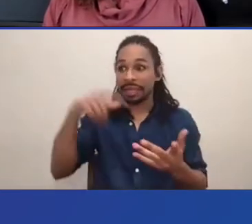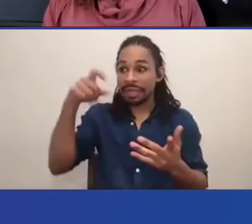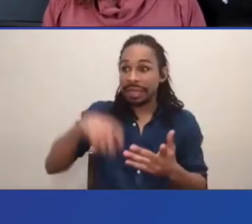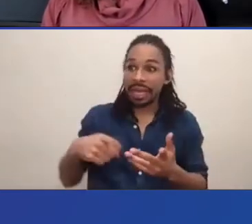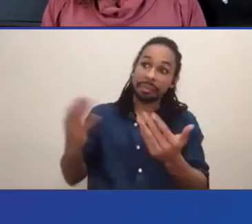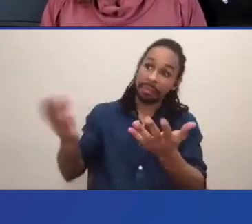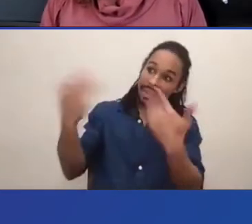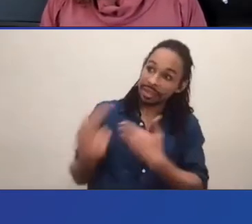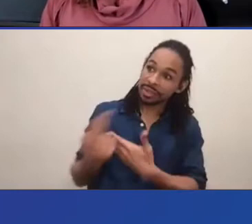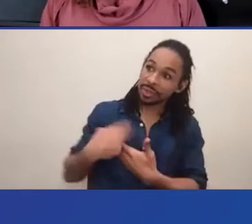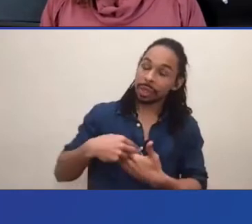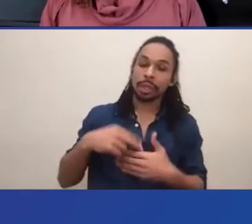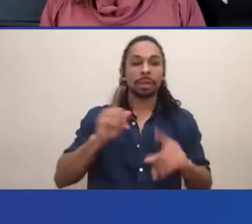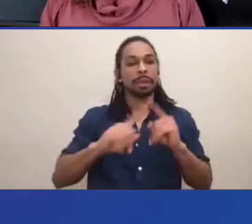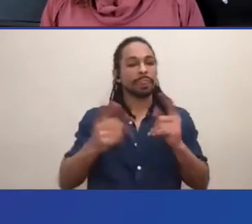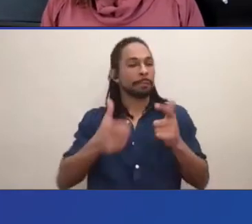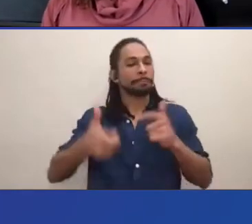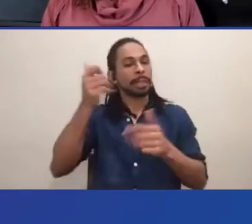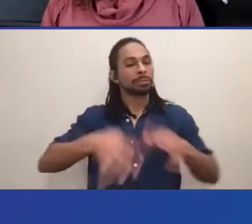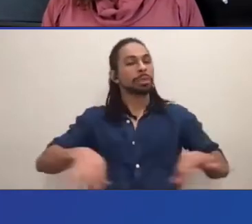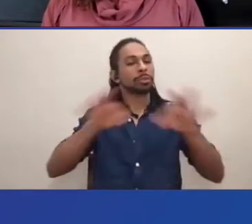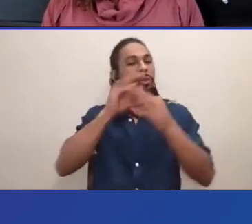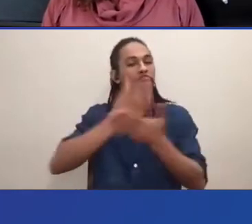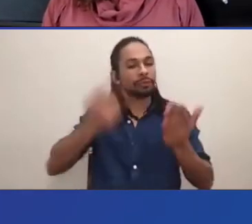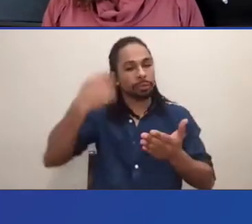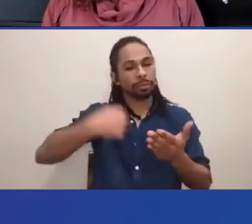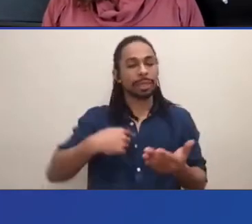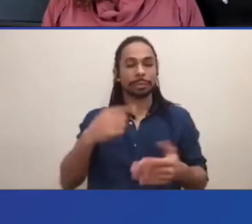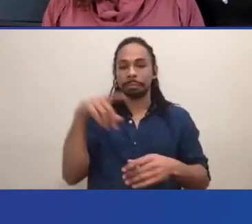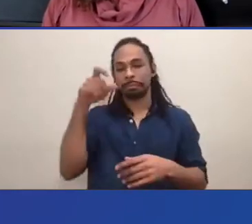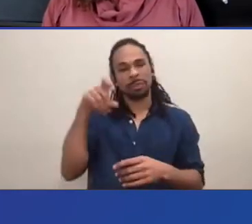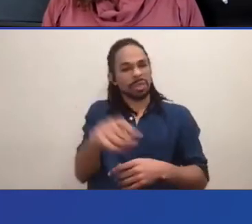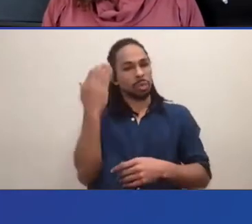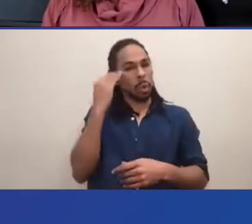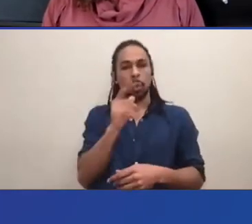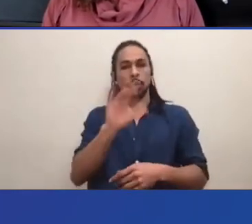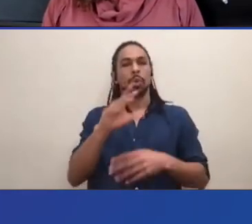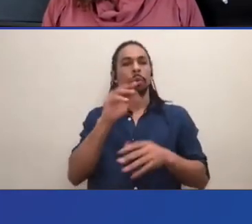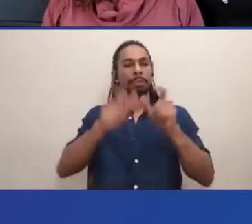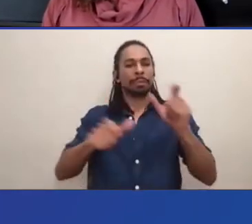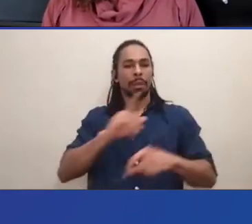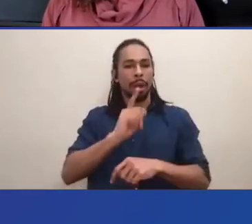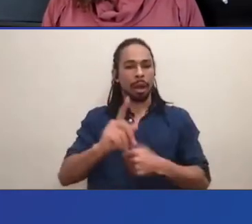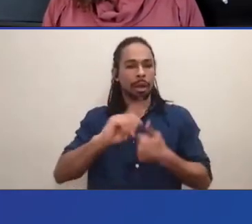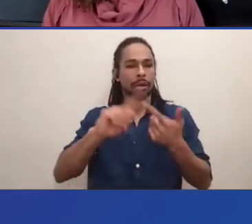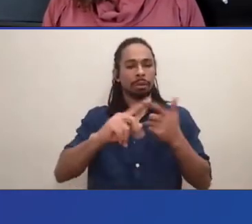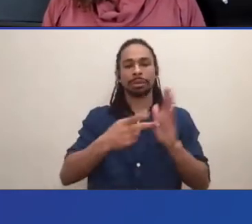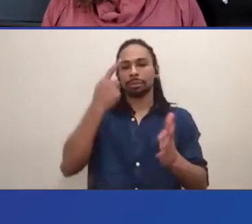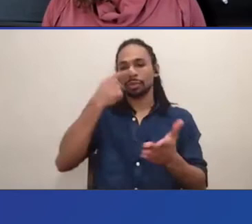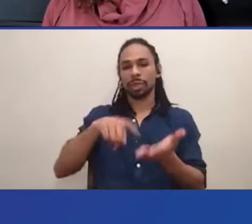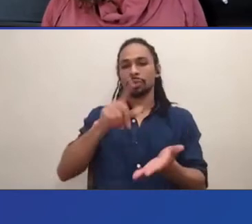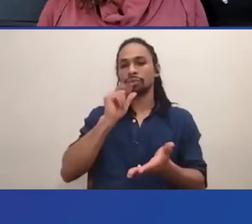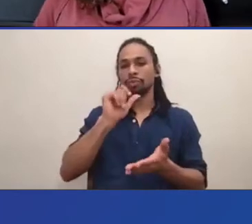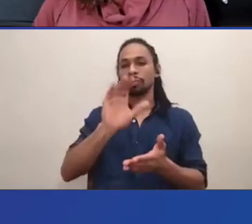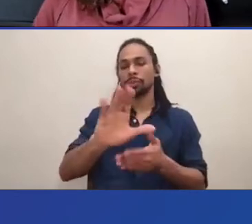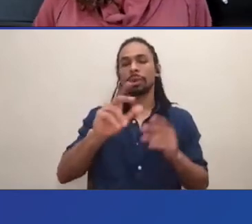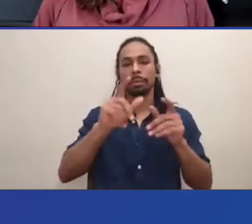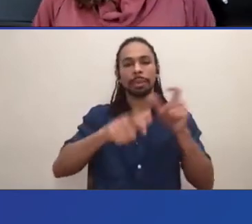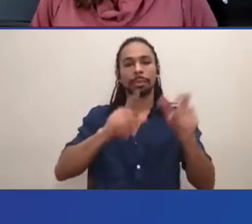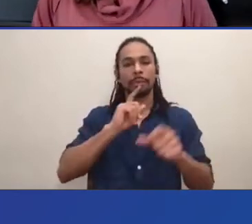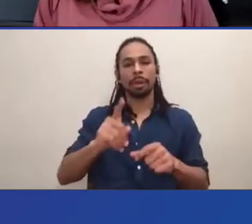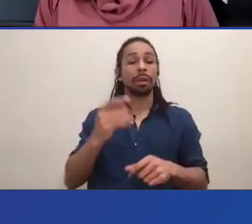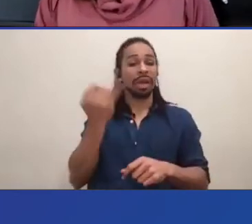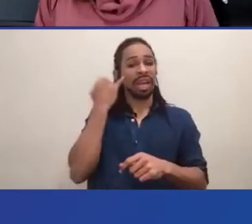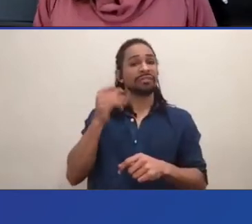me is knowing who your people are and double checking who your people are. If that person is sweeping up the floor,